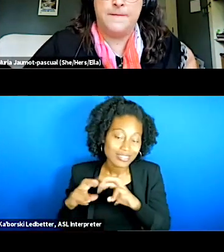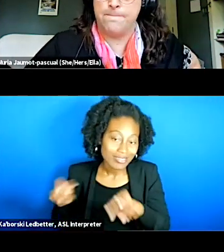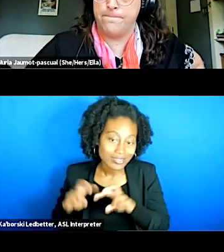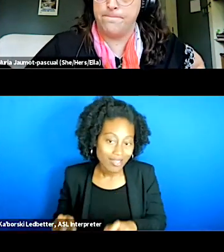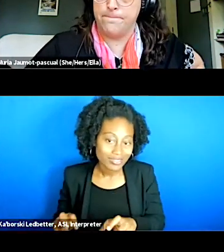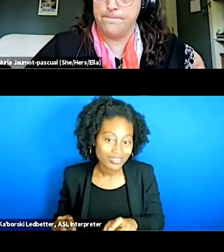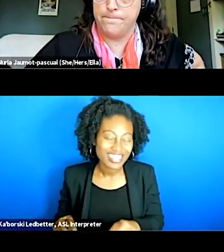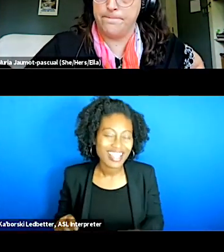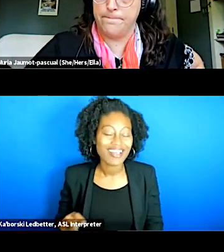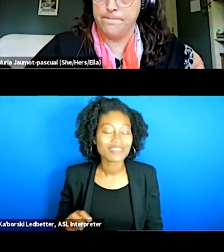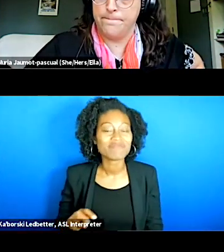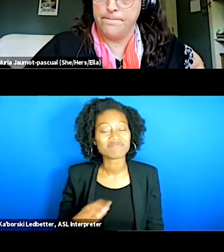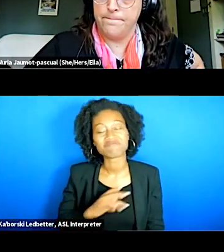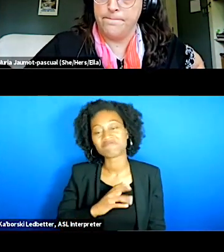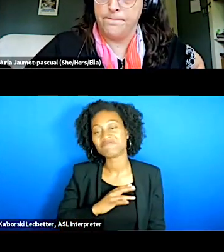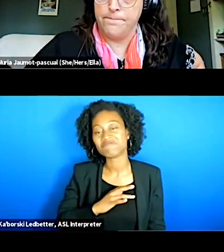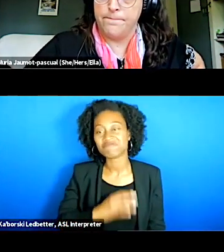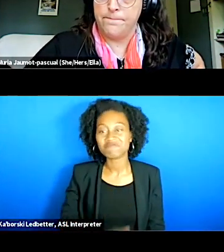me, that always feels really good.